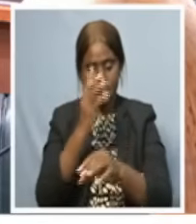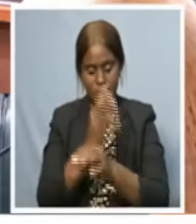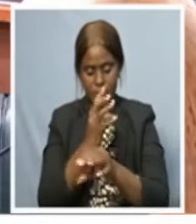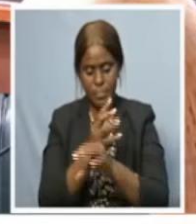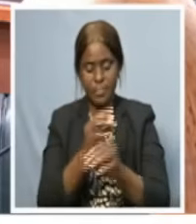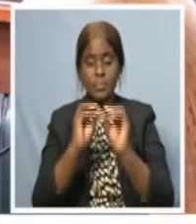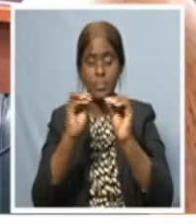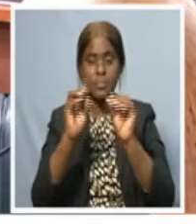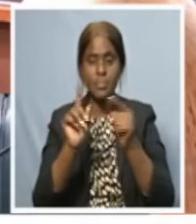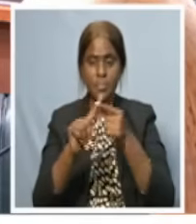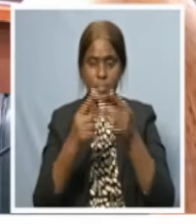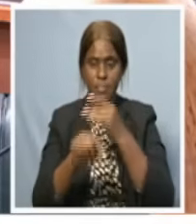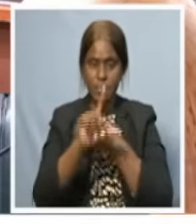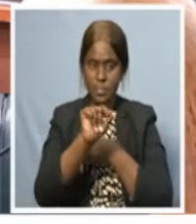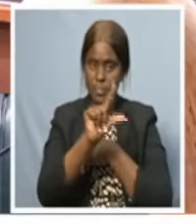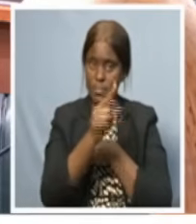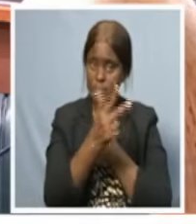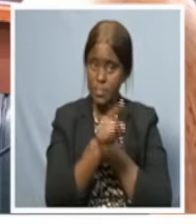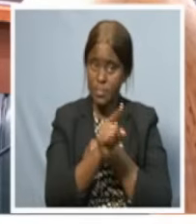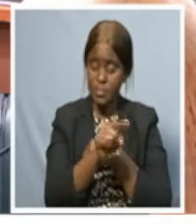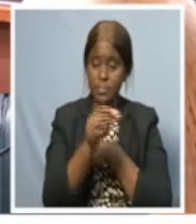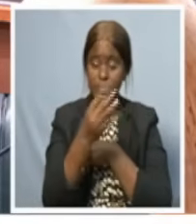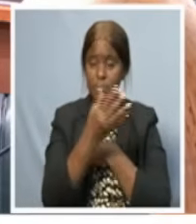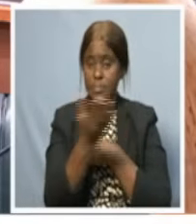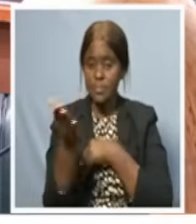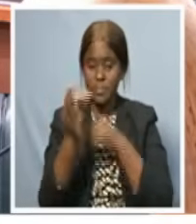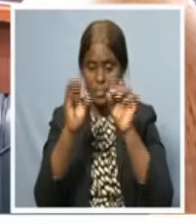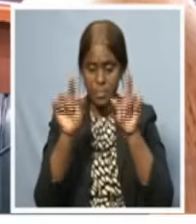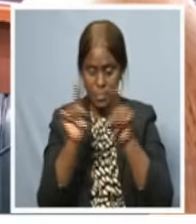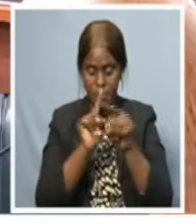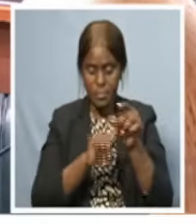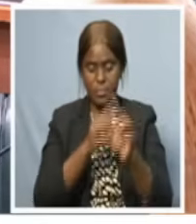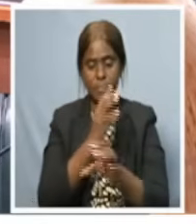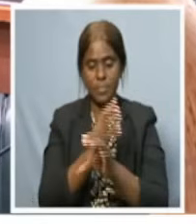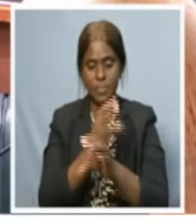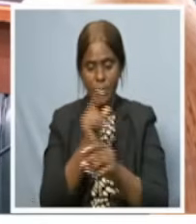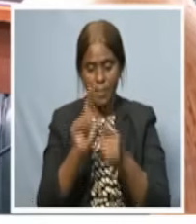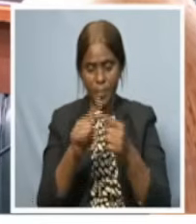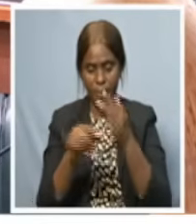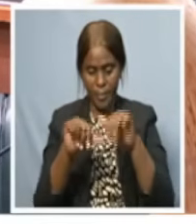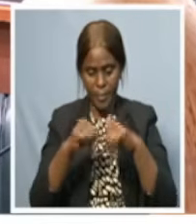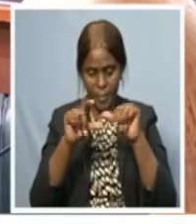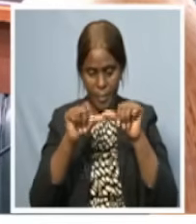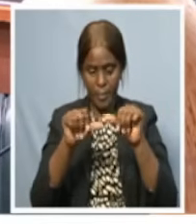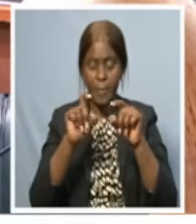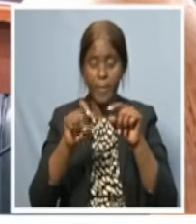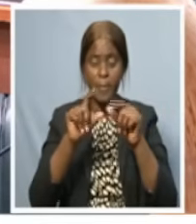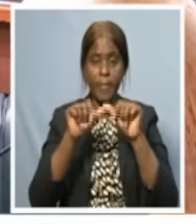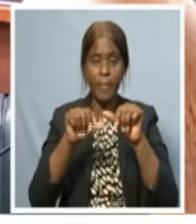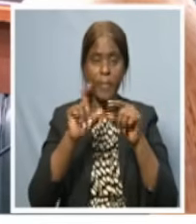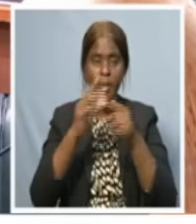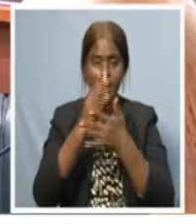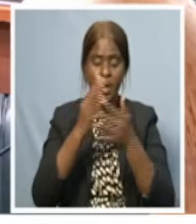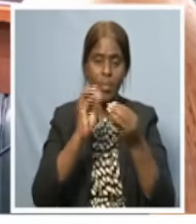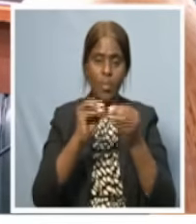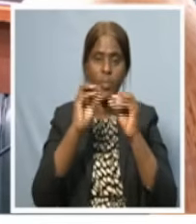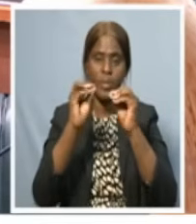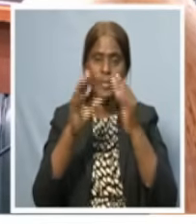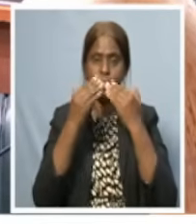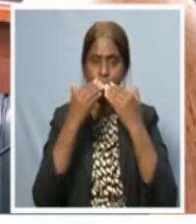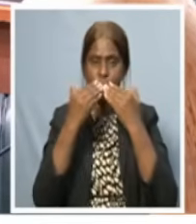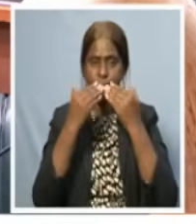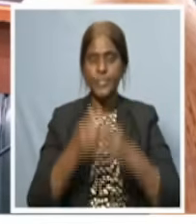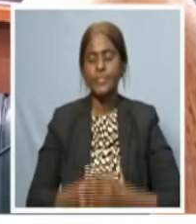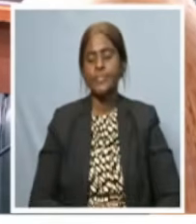teachers. But in 2023, many of those teachers were science-based, but we still need some more science-based teachers. I thank